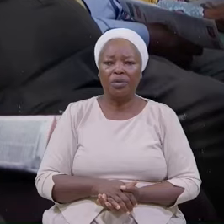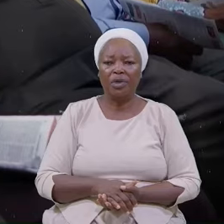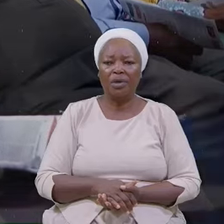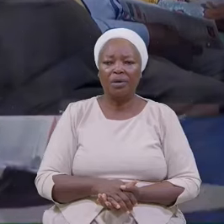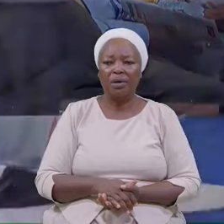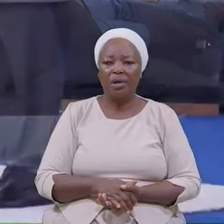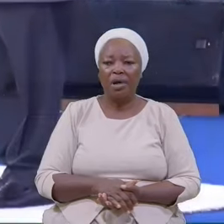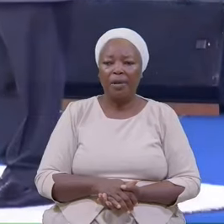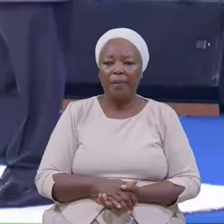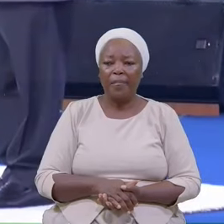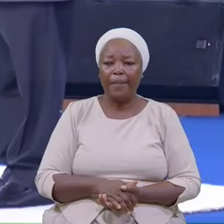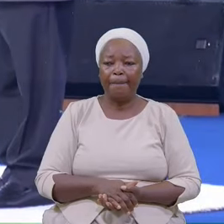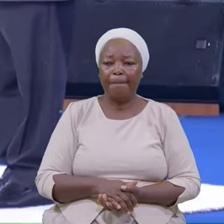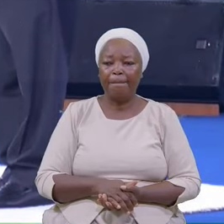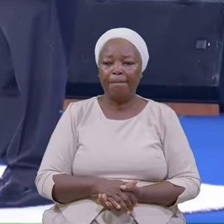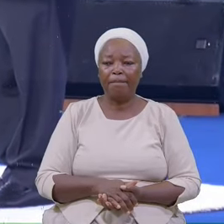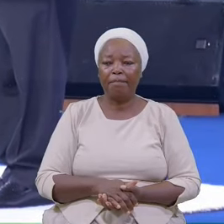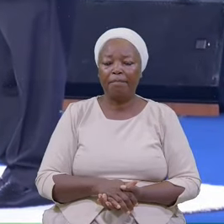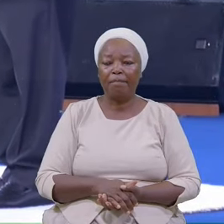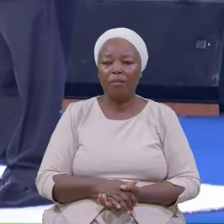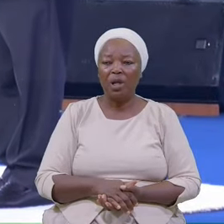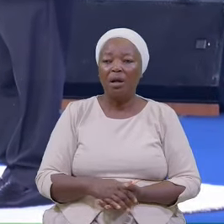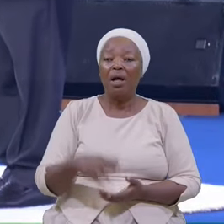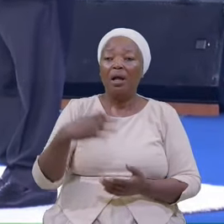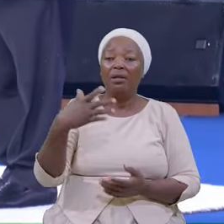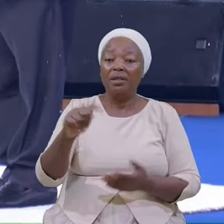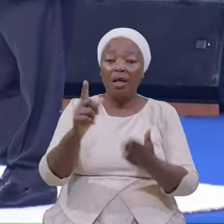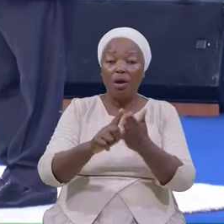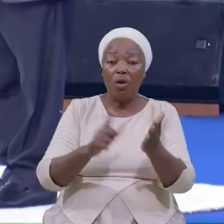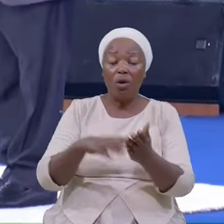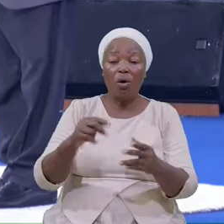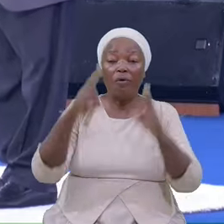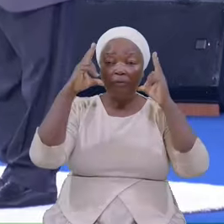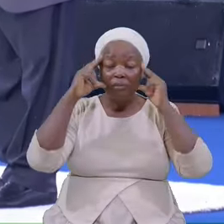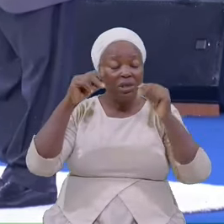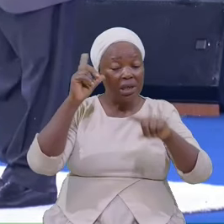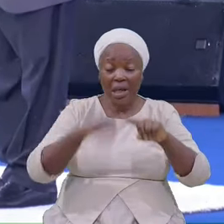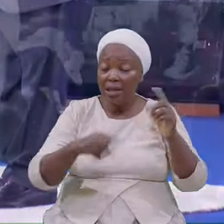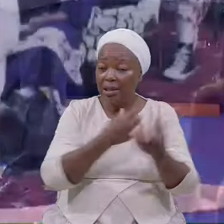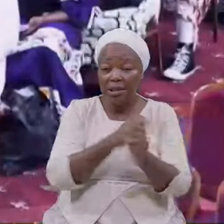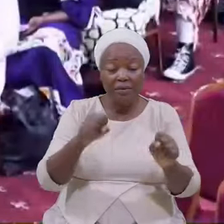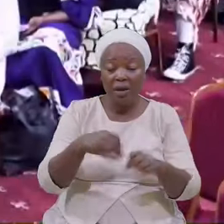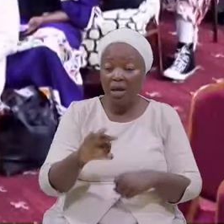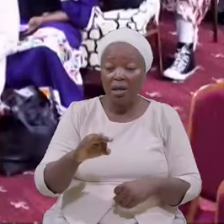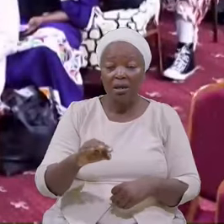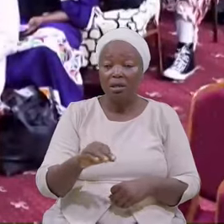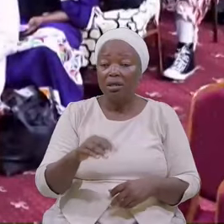portable. Mais à qui c'est cette image? The law of Moses could not save any of us.